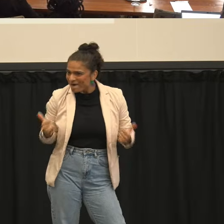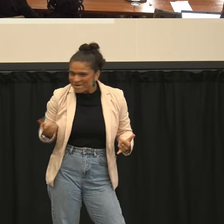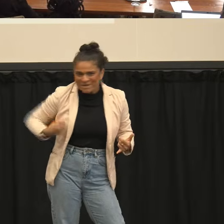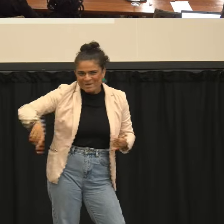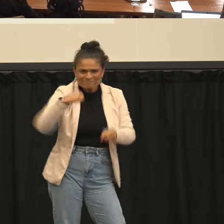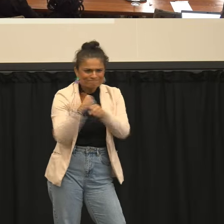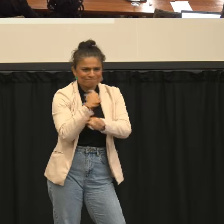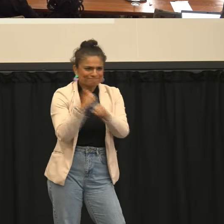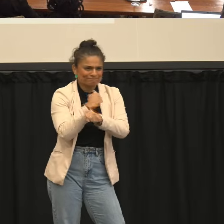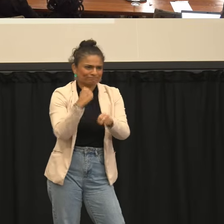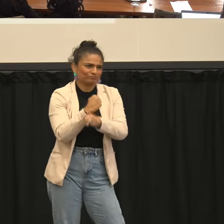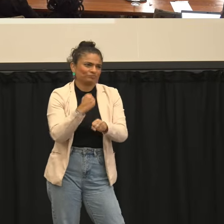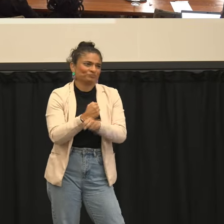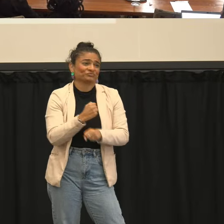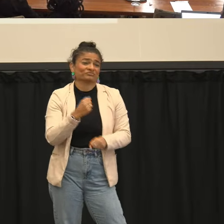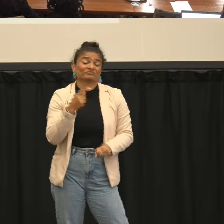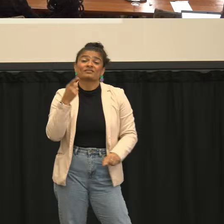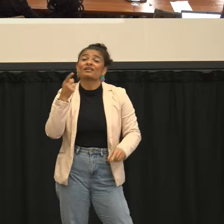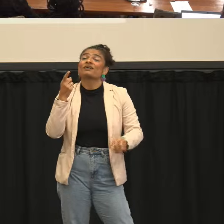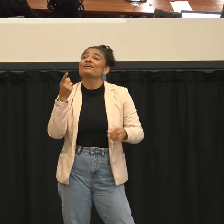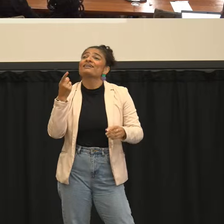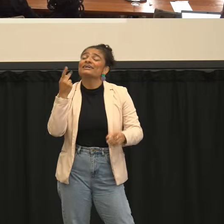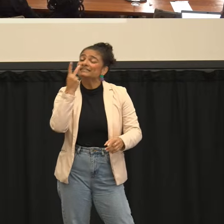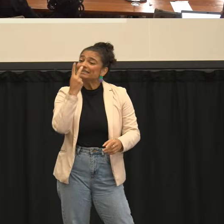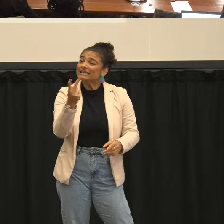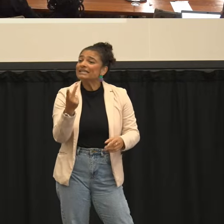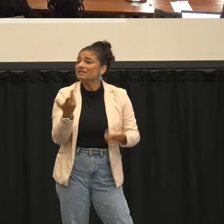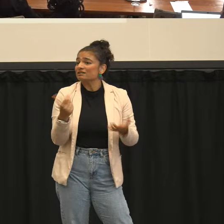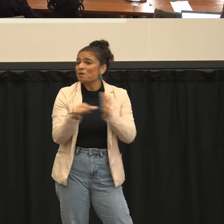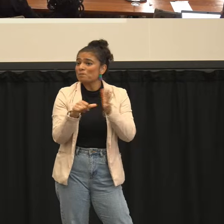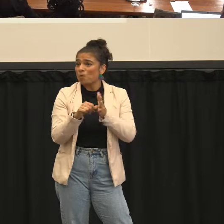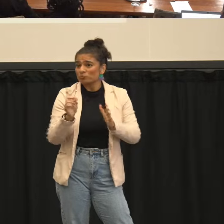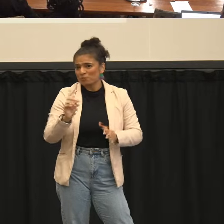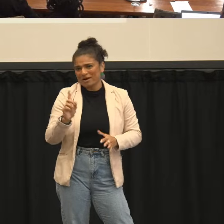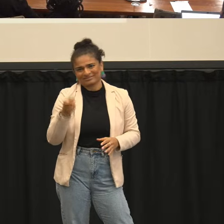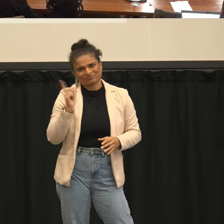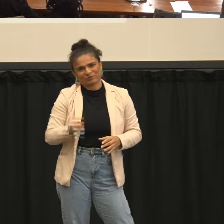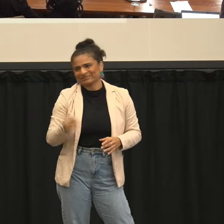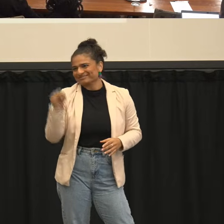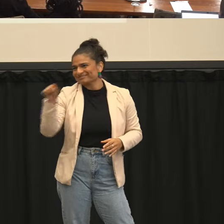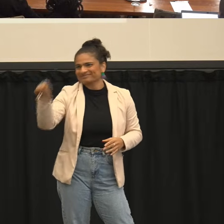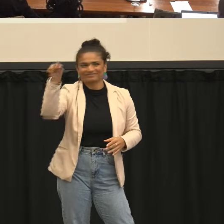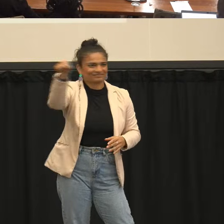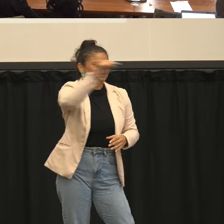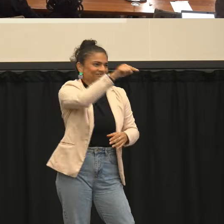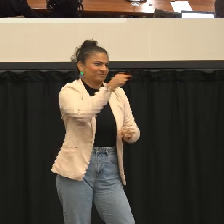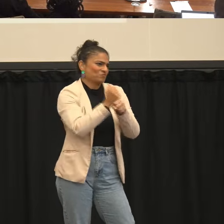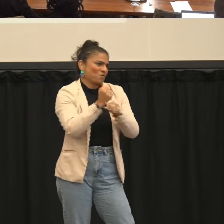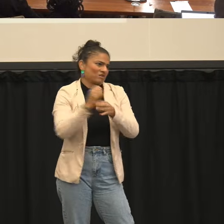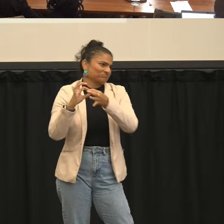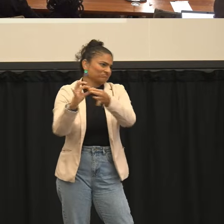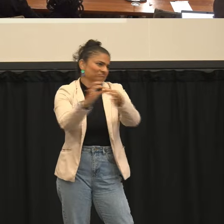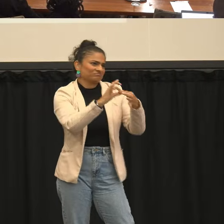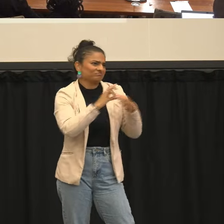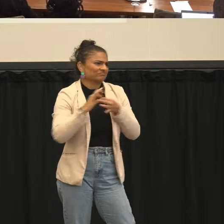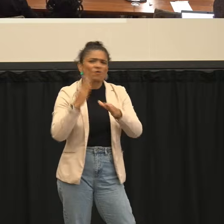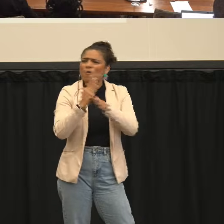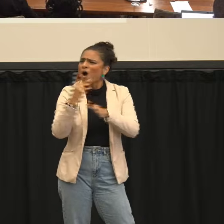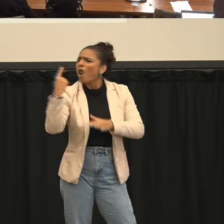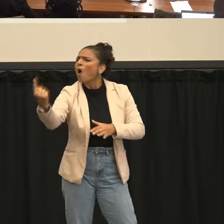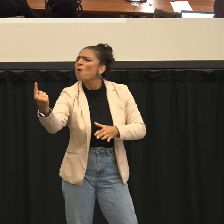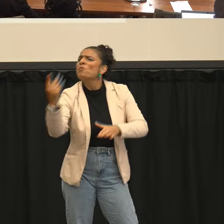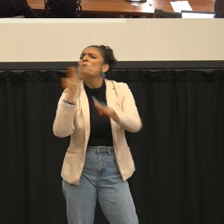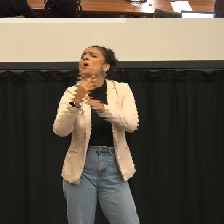quite resourced opportunities. But what is important, and what we see